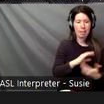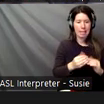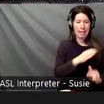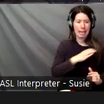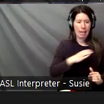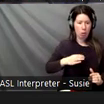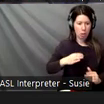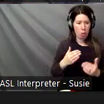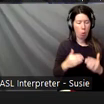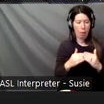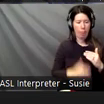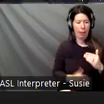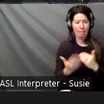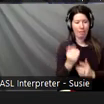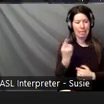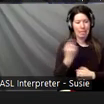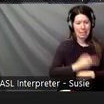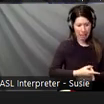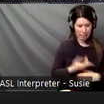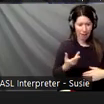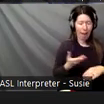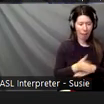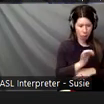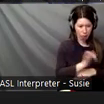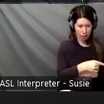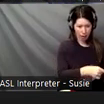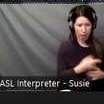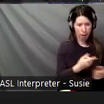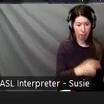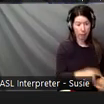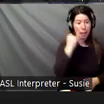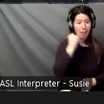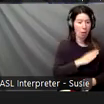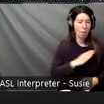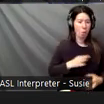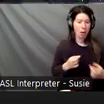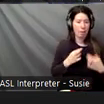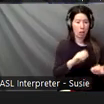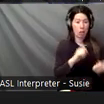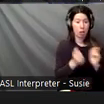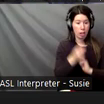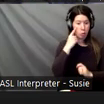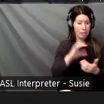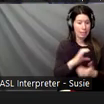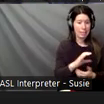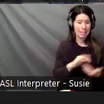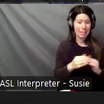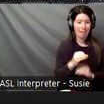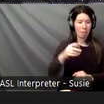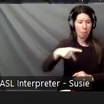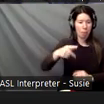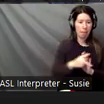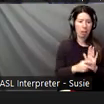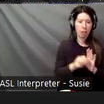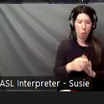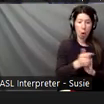to City of Portland policy or law, the city council shall put the recommended change on the agenda of a public city council